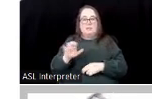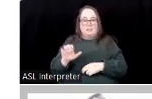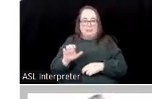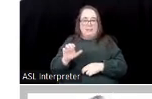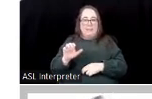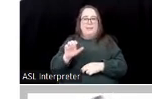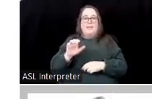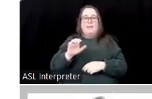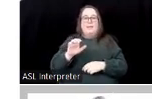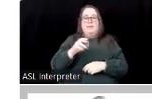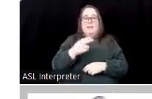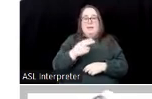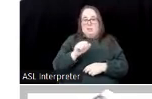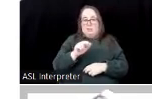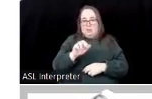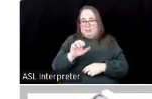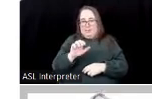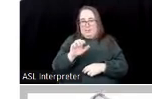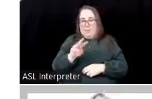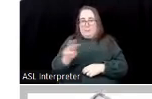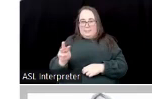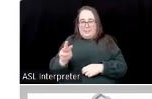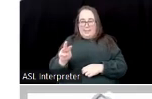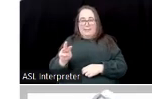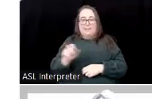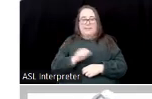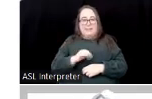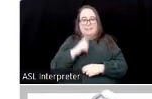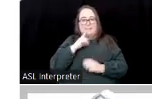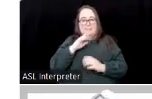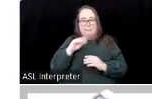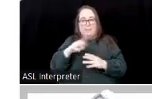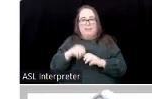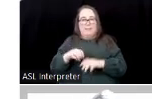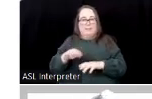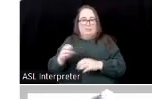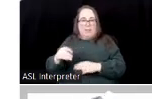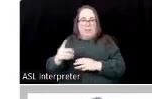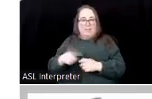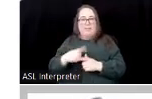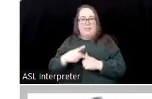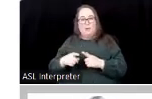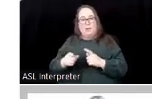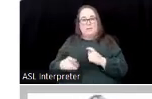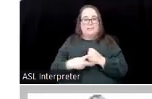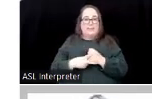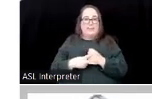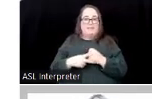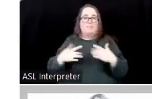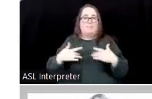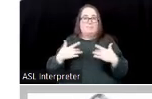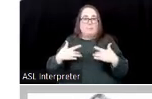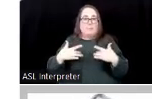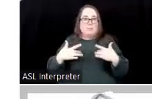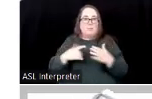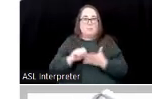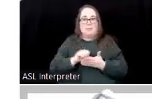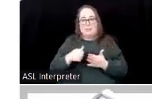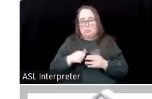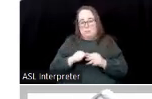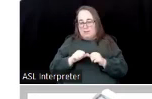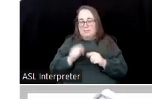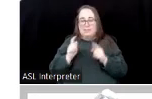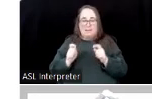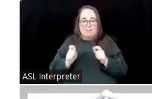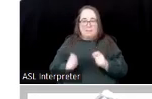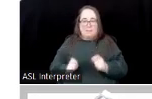Services Resource Center website, which staff is providing in the chat. You can even bookmark our What's New page, which we are constantly